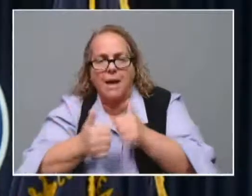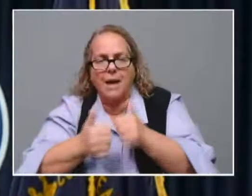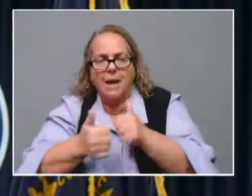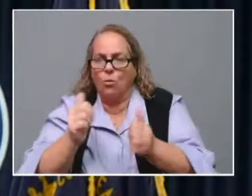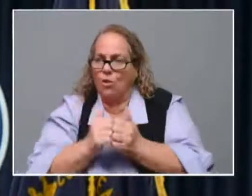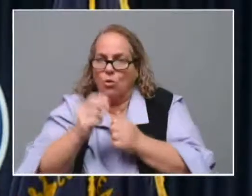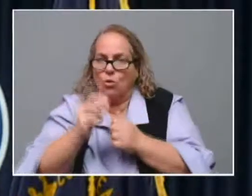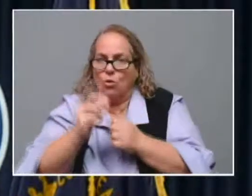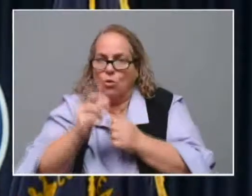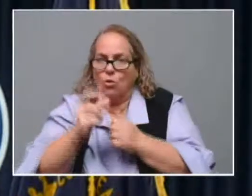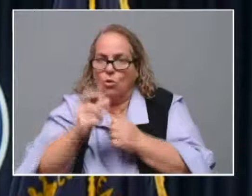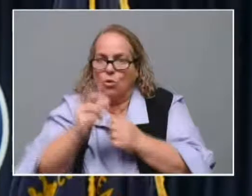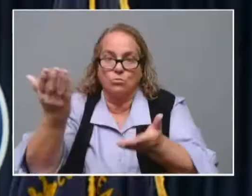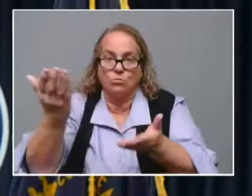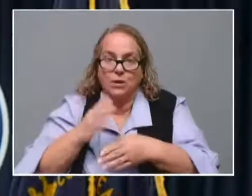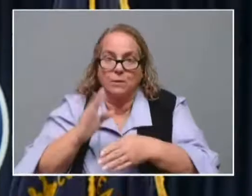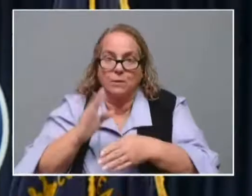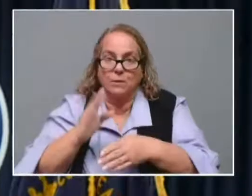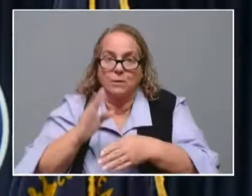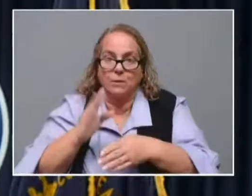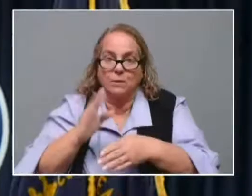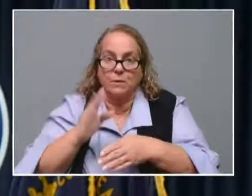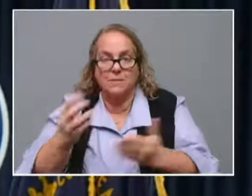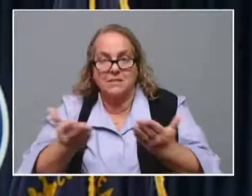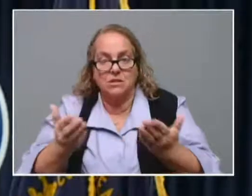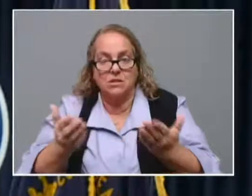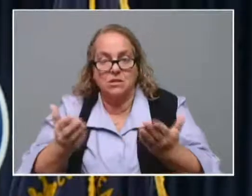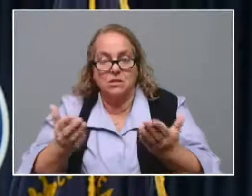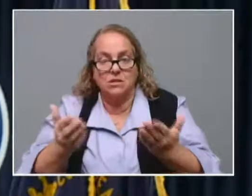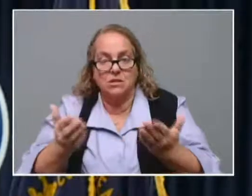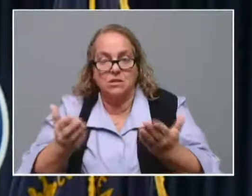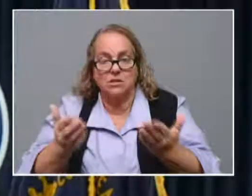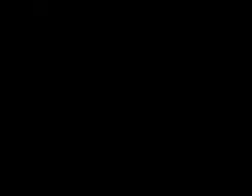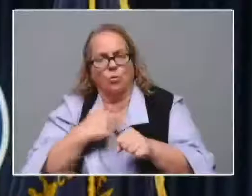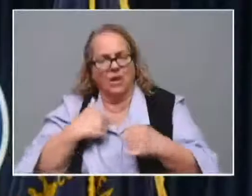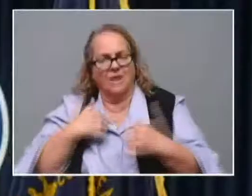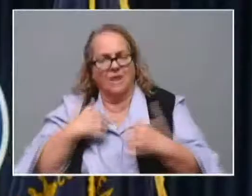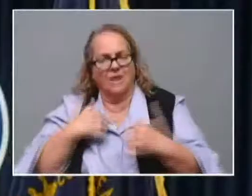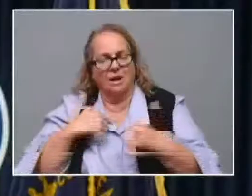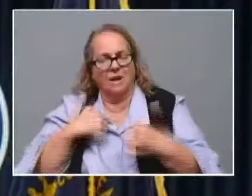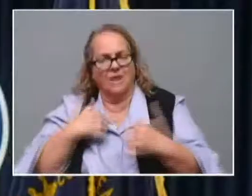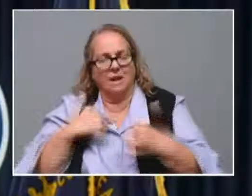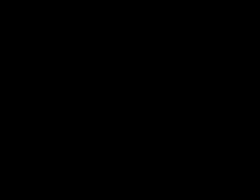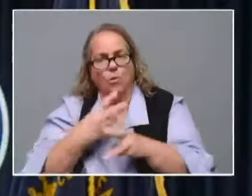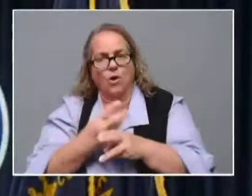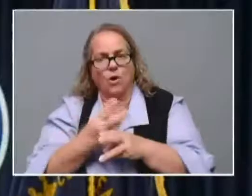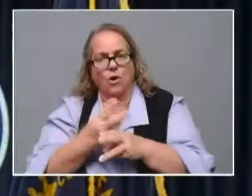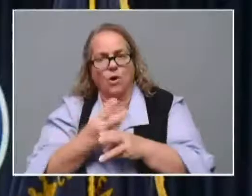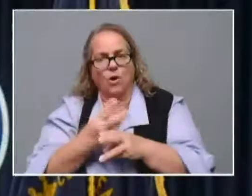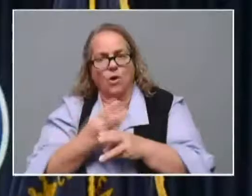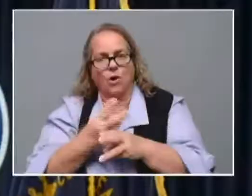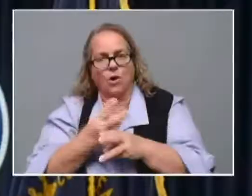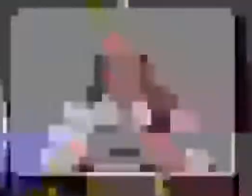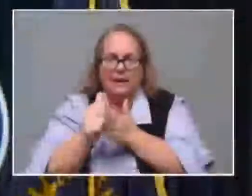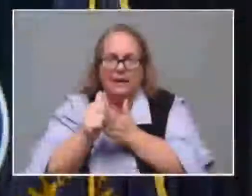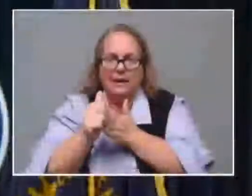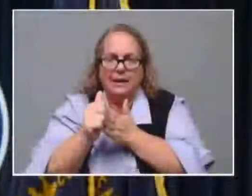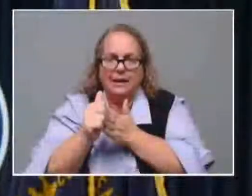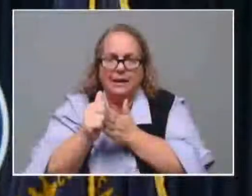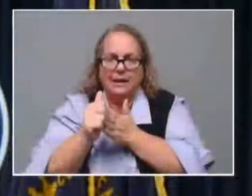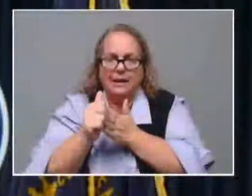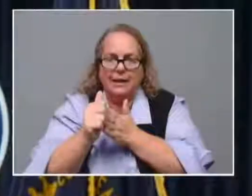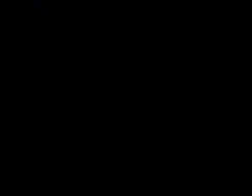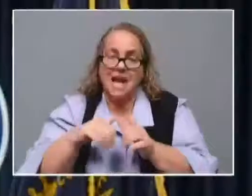ensure that we are still the world economic leader, and this is one of the ways that we are going to get there.